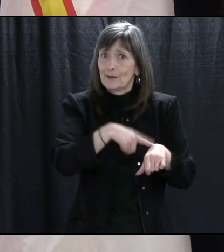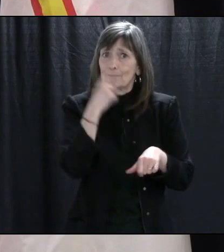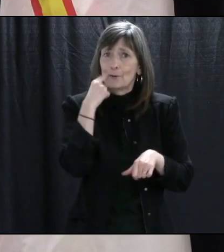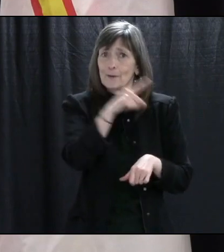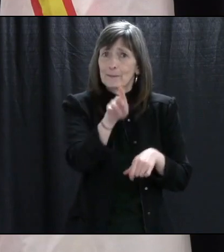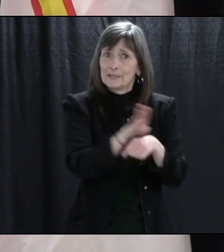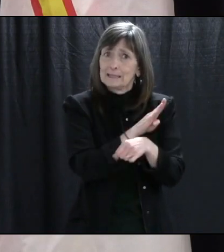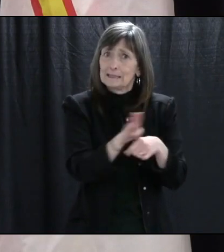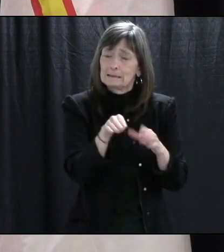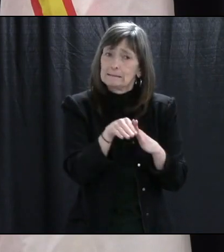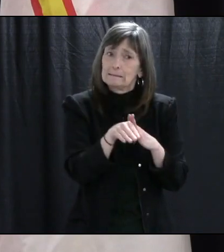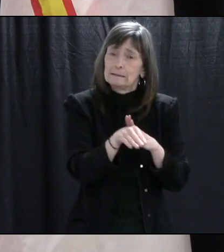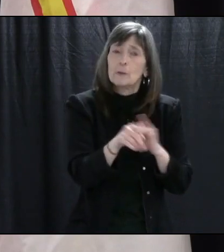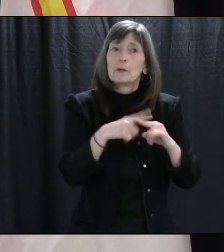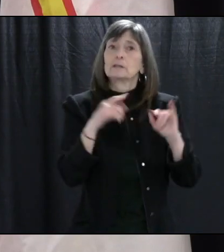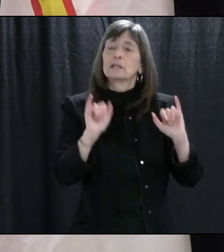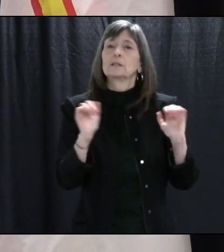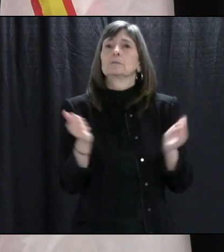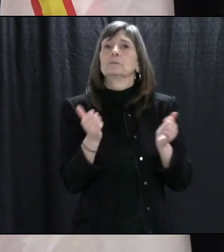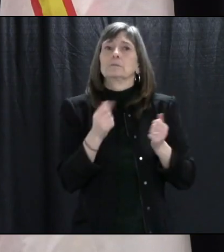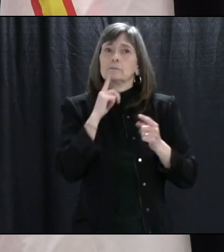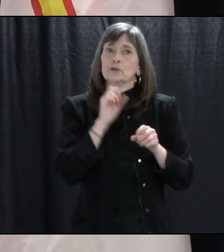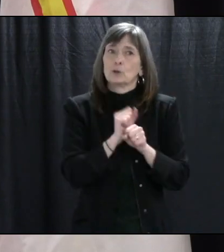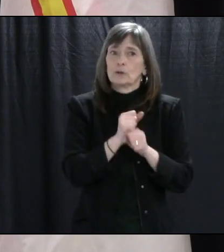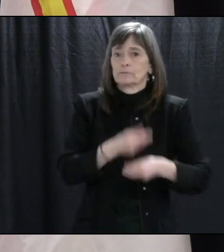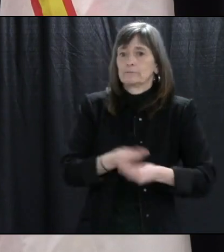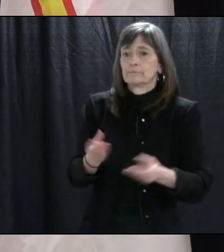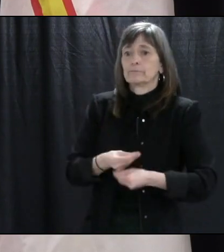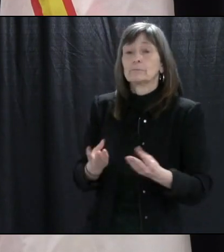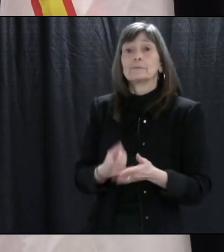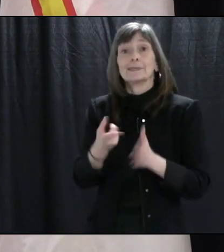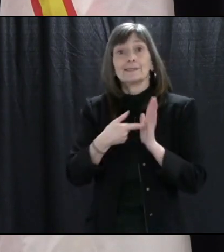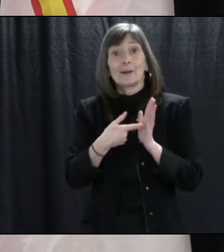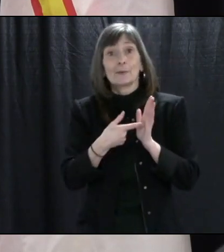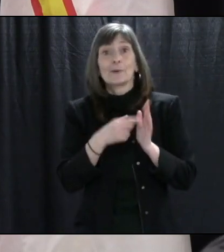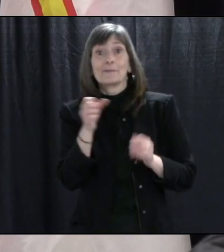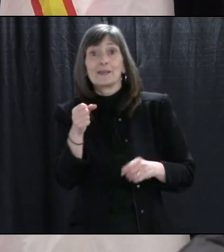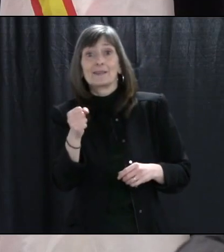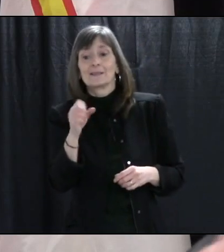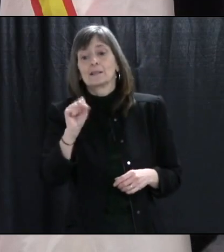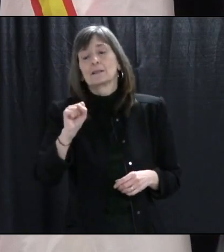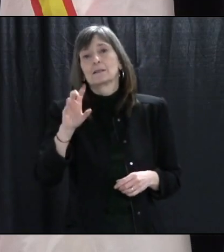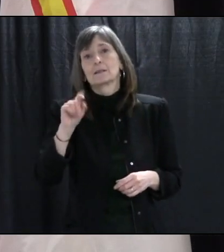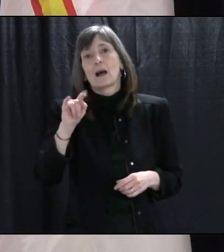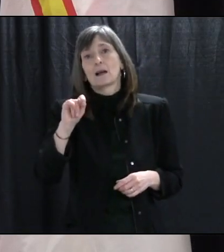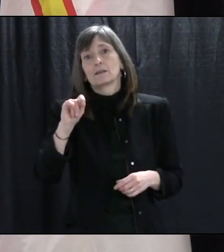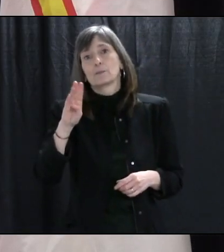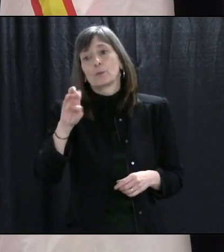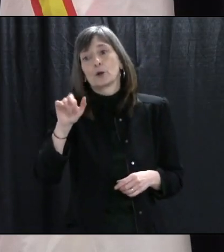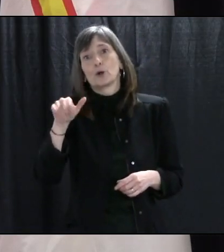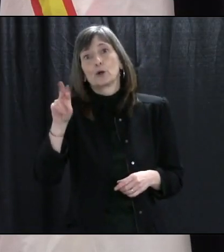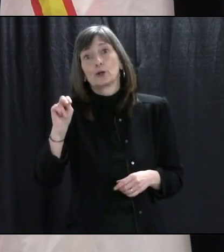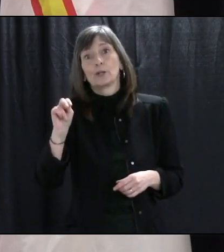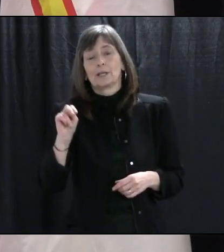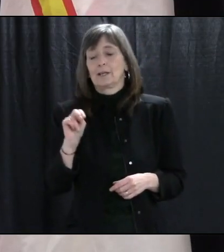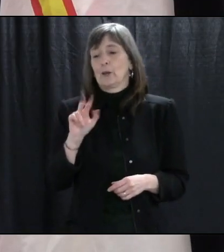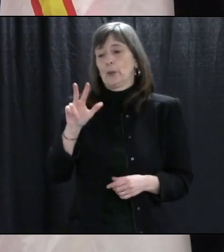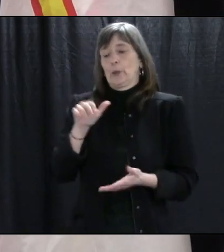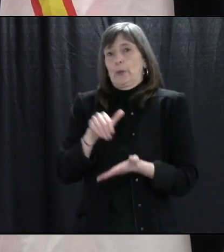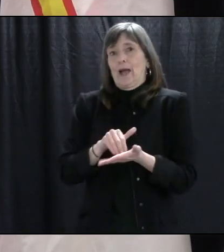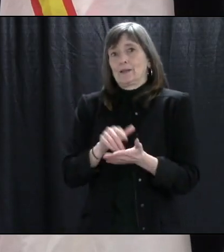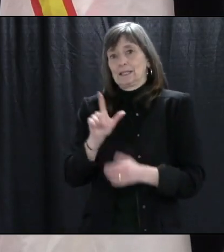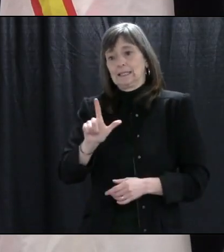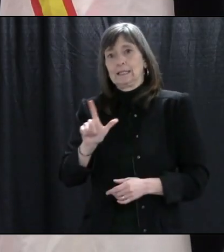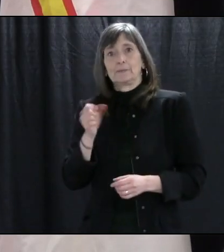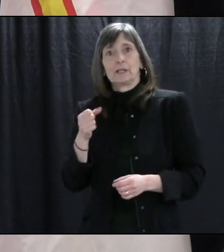ensuring staples are available. As an example would be Scottsbourne. They have recently donated some 3,000 liters of milk to